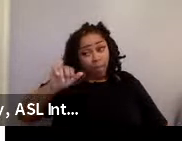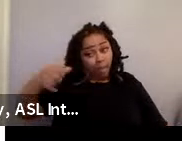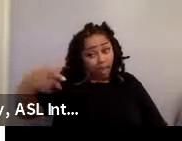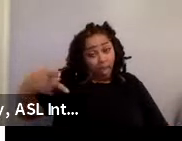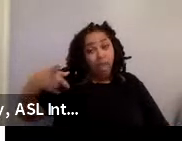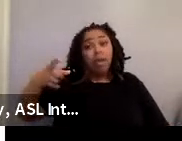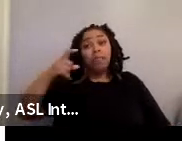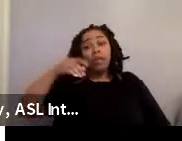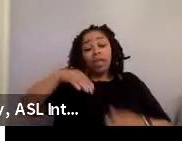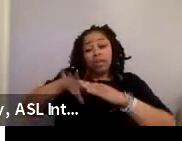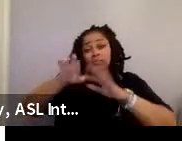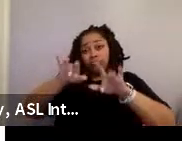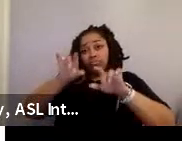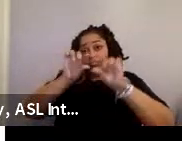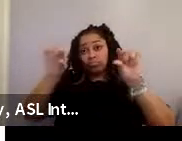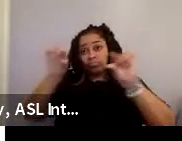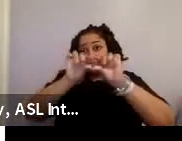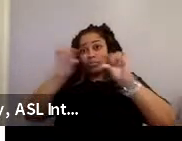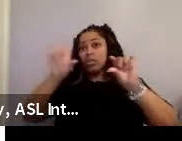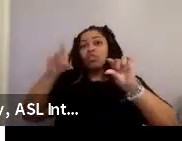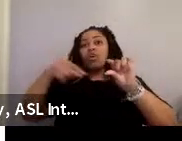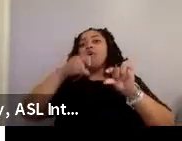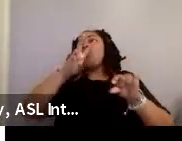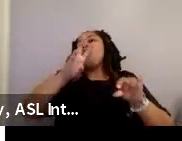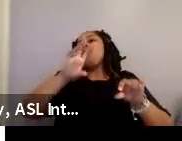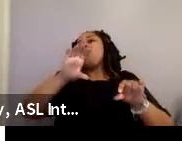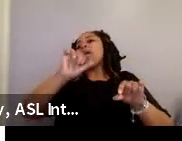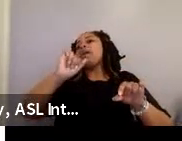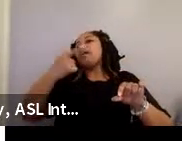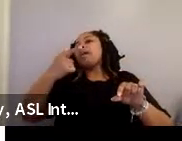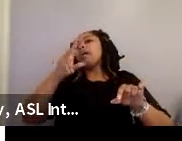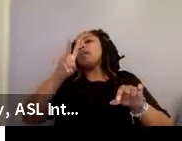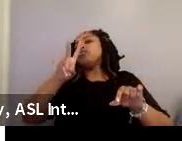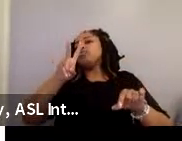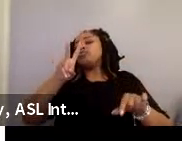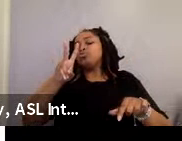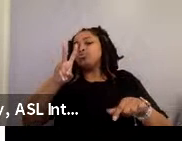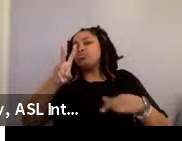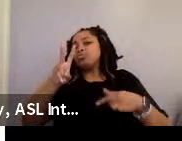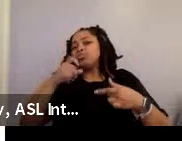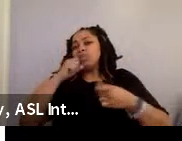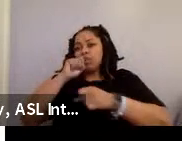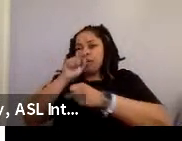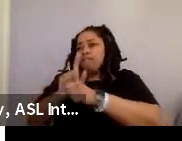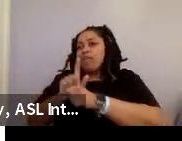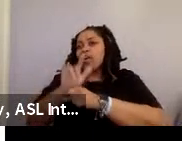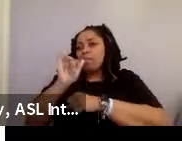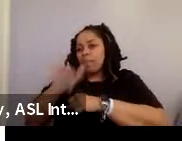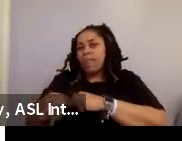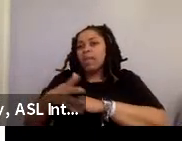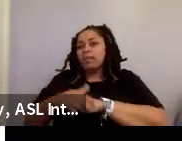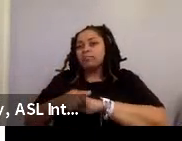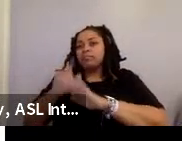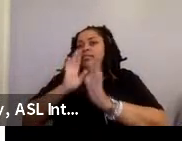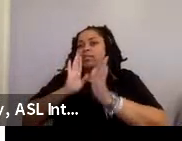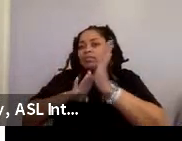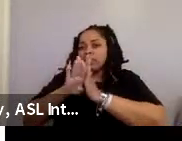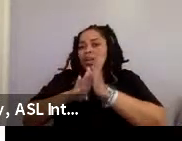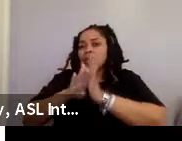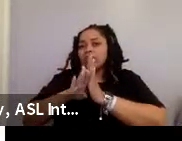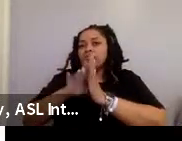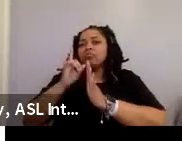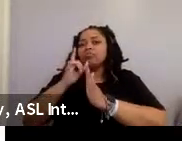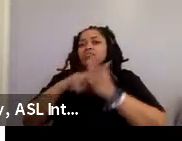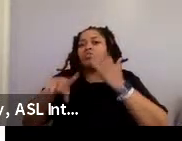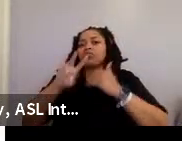browser, it's only WCAG 2 level AA that you need to be confirmed with as a developer in terms of what's 508